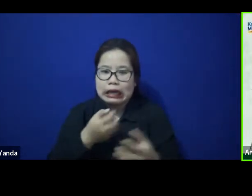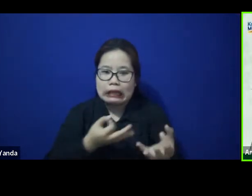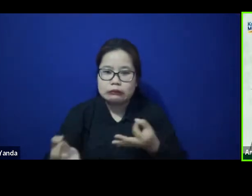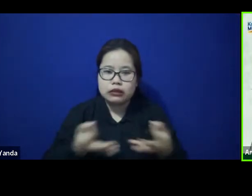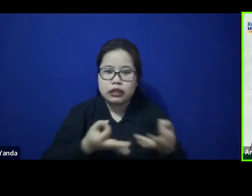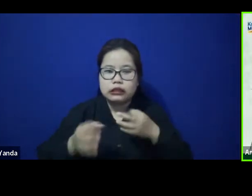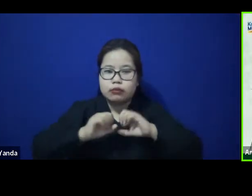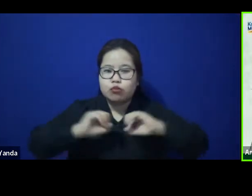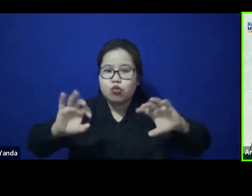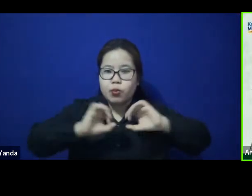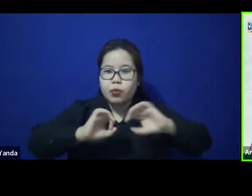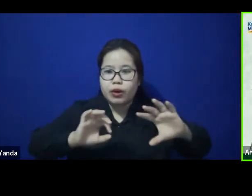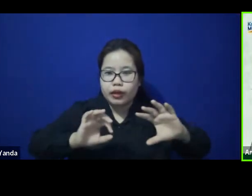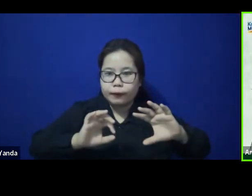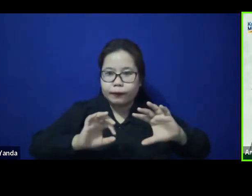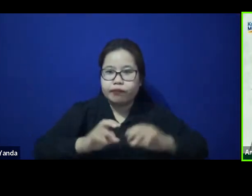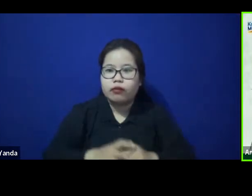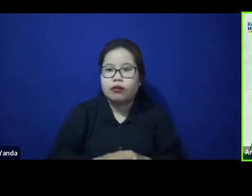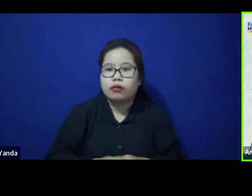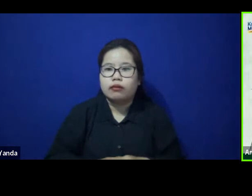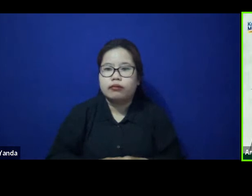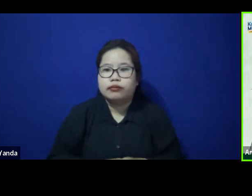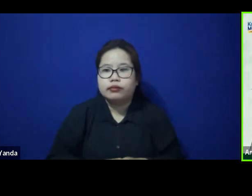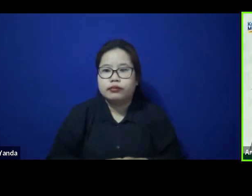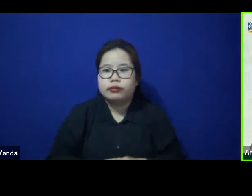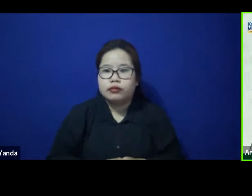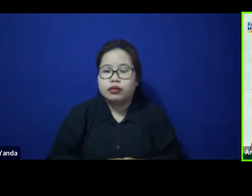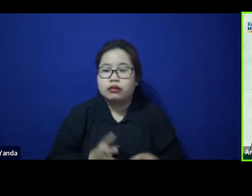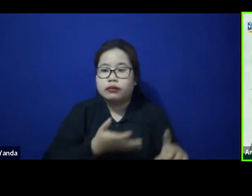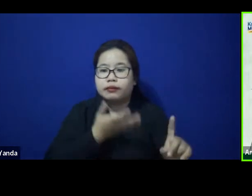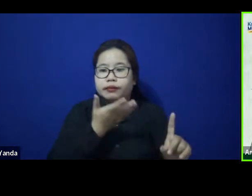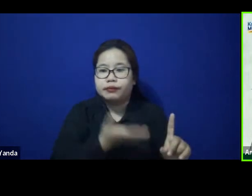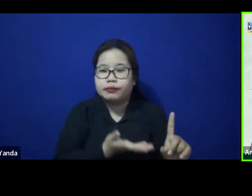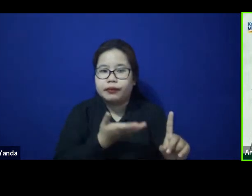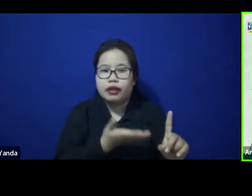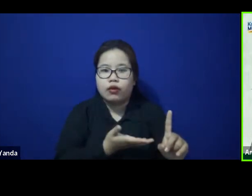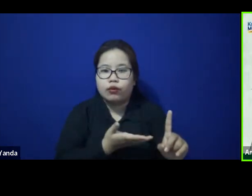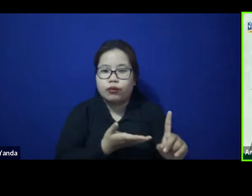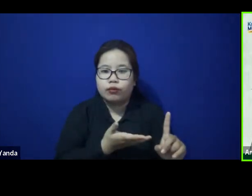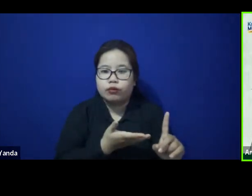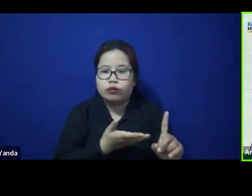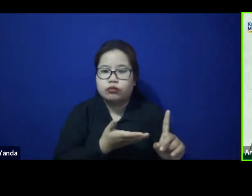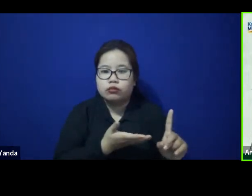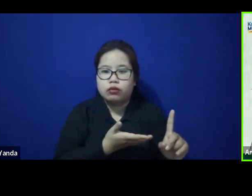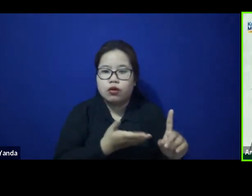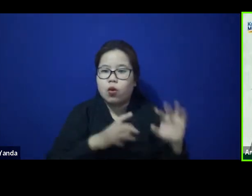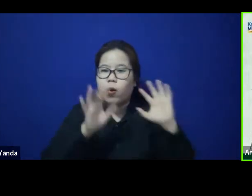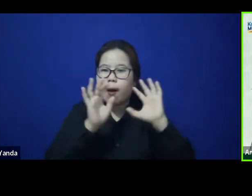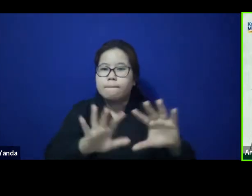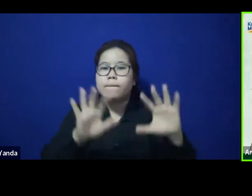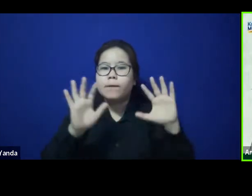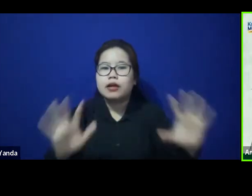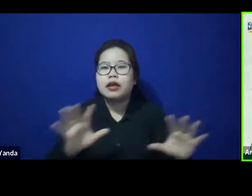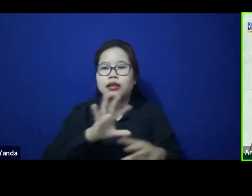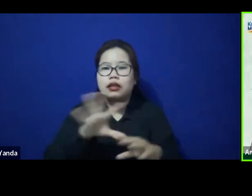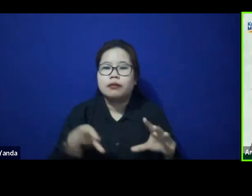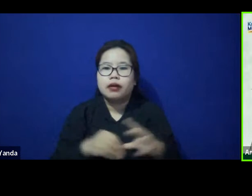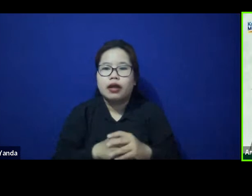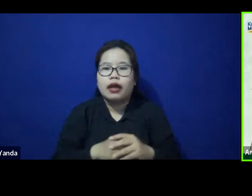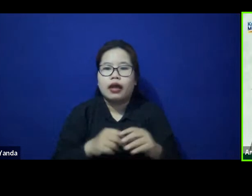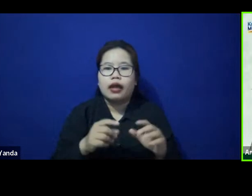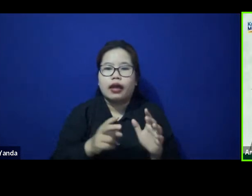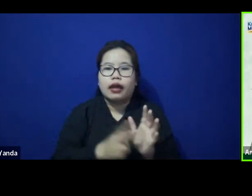to the National Disability Insurance Scheme, or NDIS, and the Social Security system in Australia.